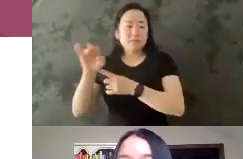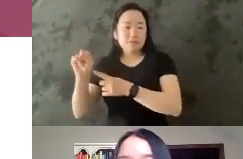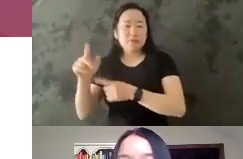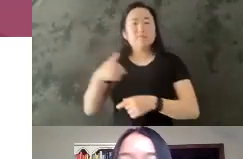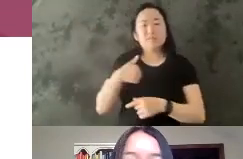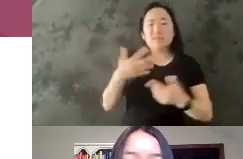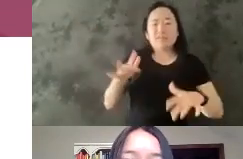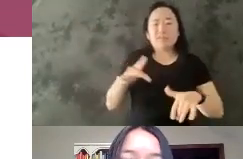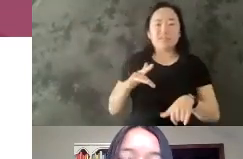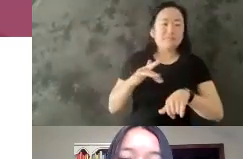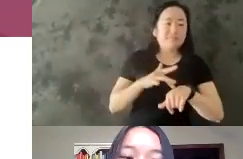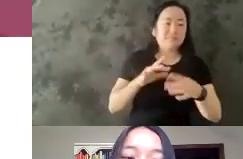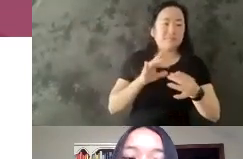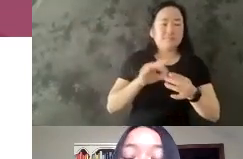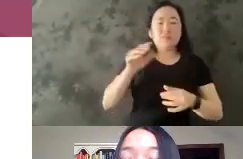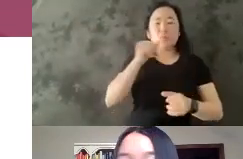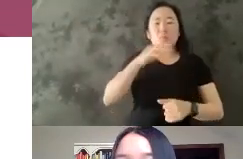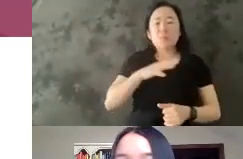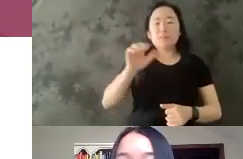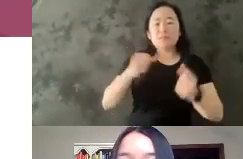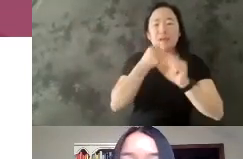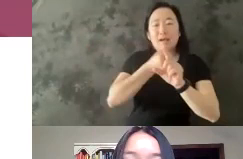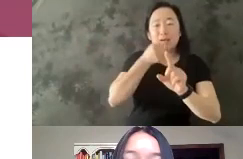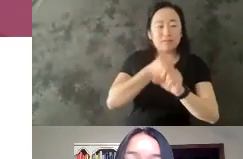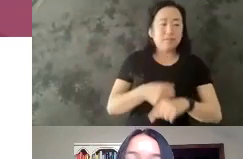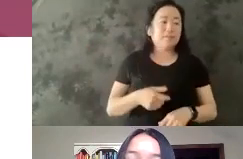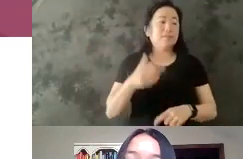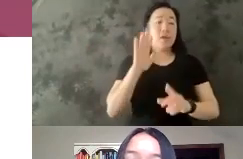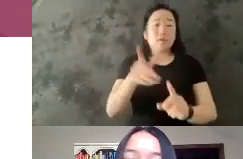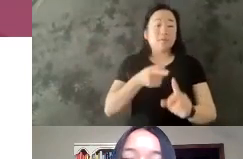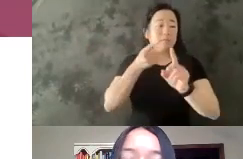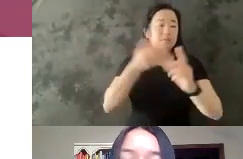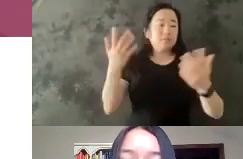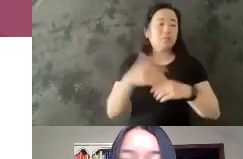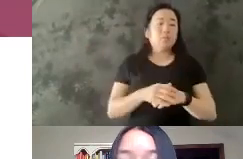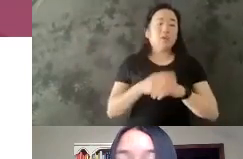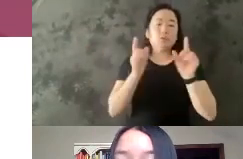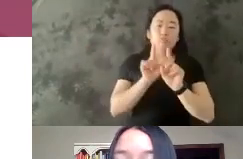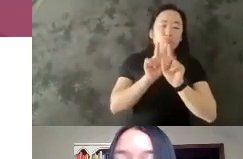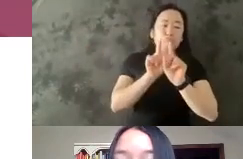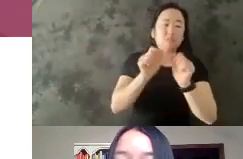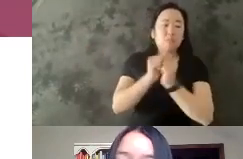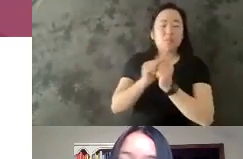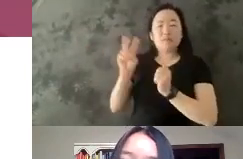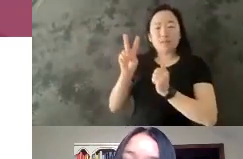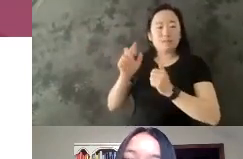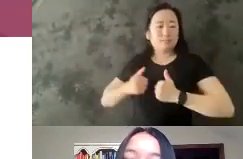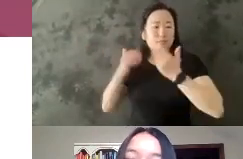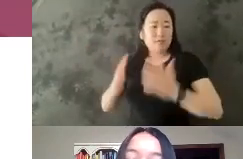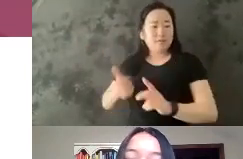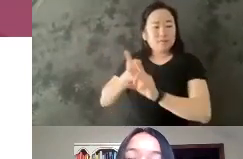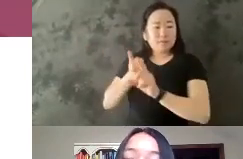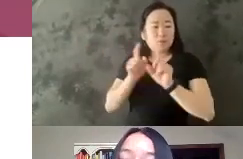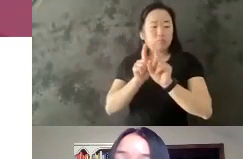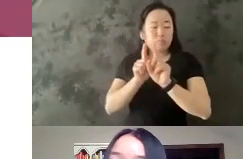just kind of state our mission, which is to walk with victim survivors and our community to break the cycle of domestic